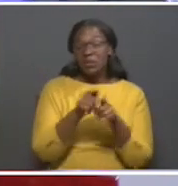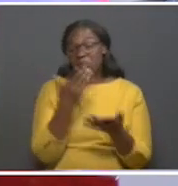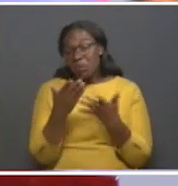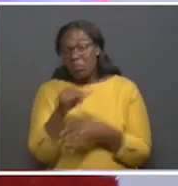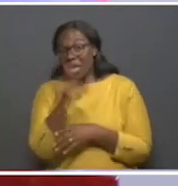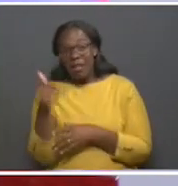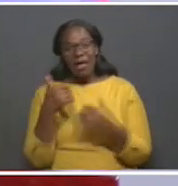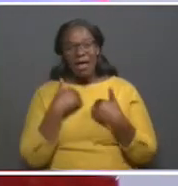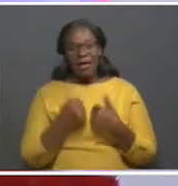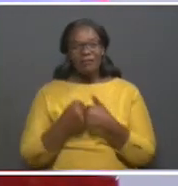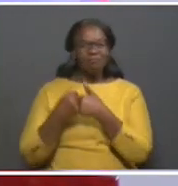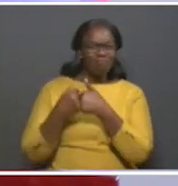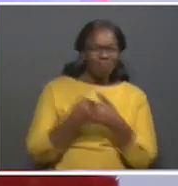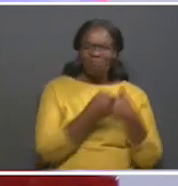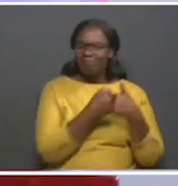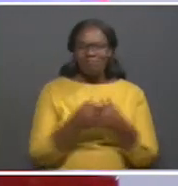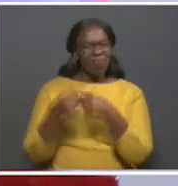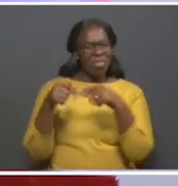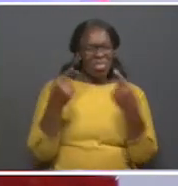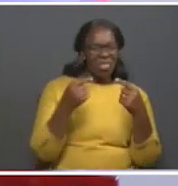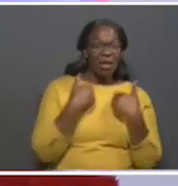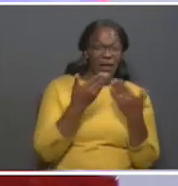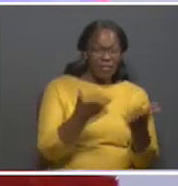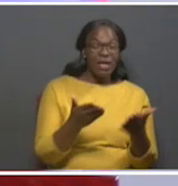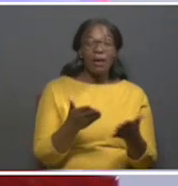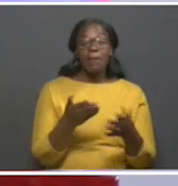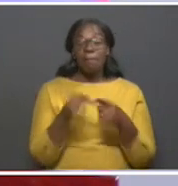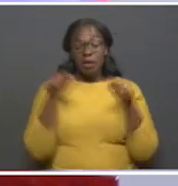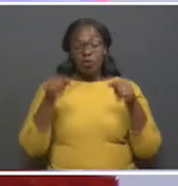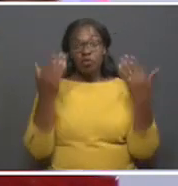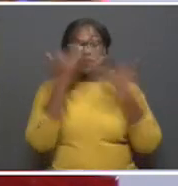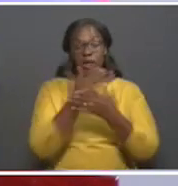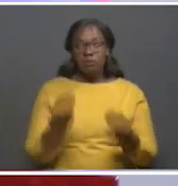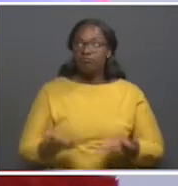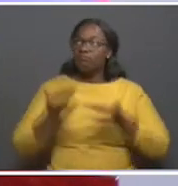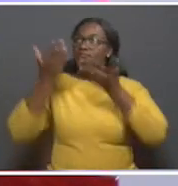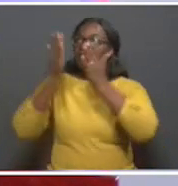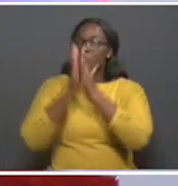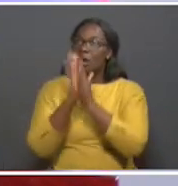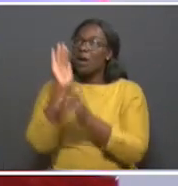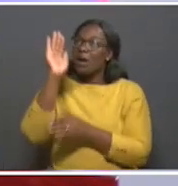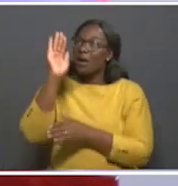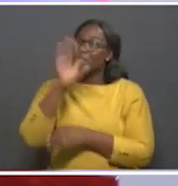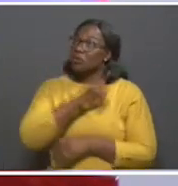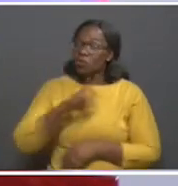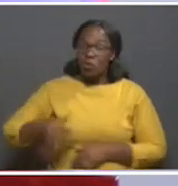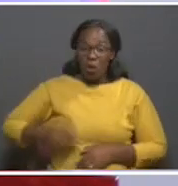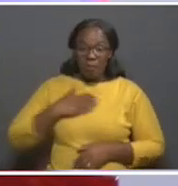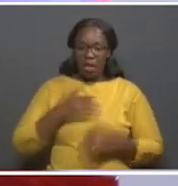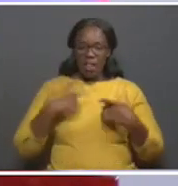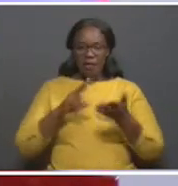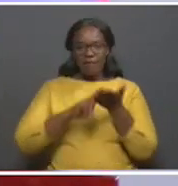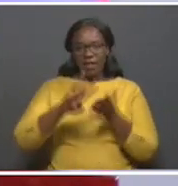they've been having sibling rivalry, oh God. But tonight we lift our prayer, asking, Lord, that let verse